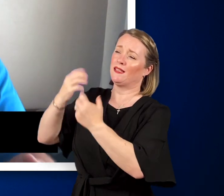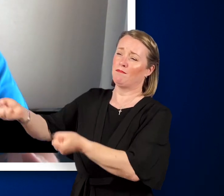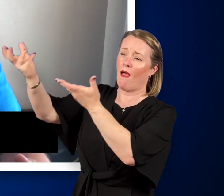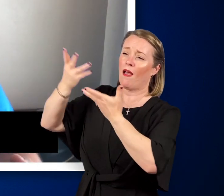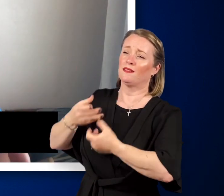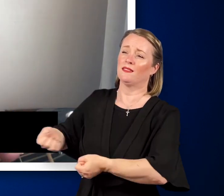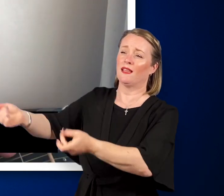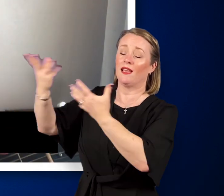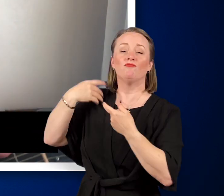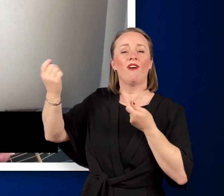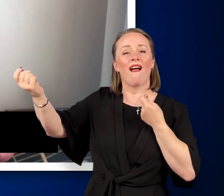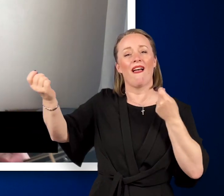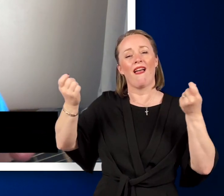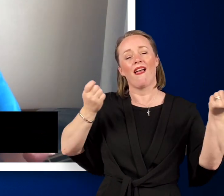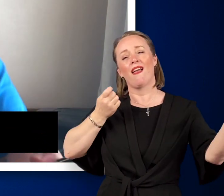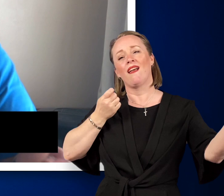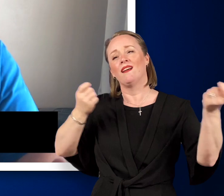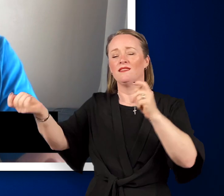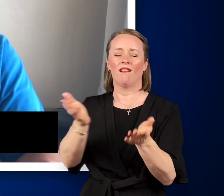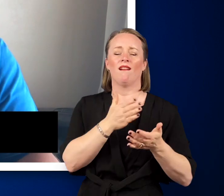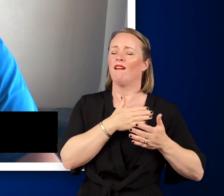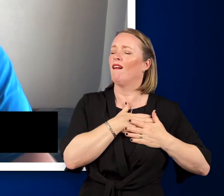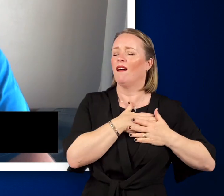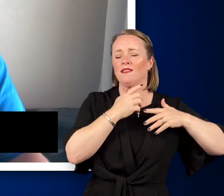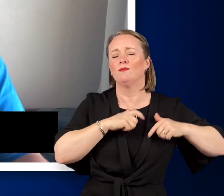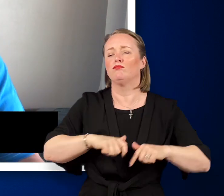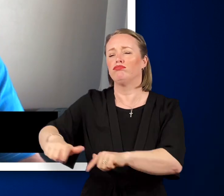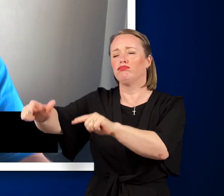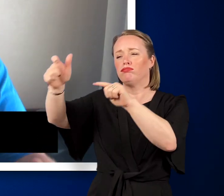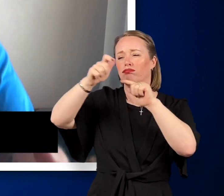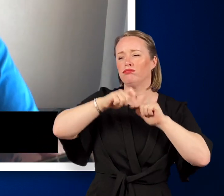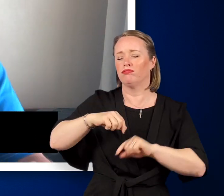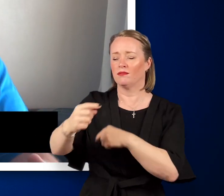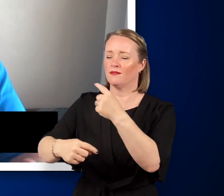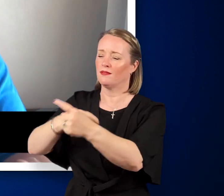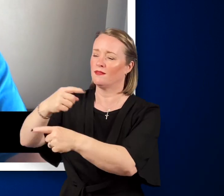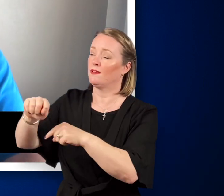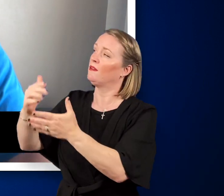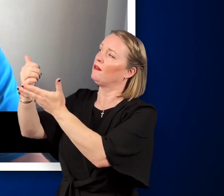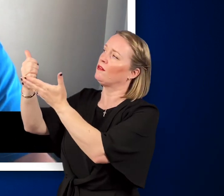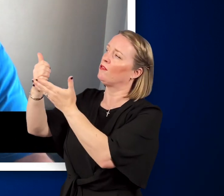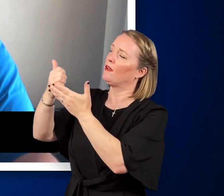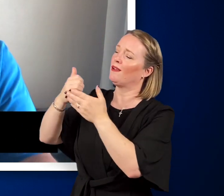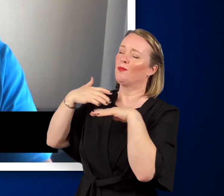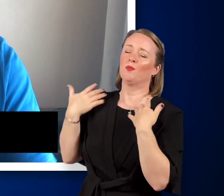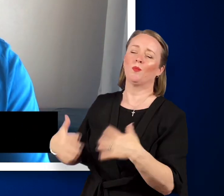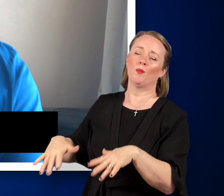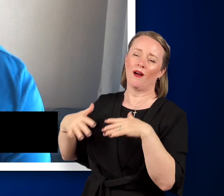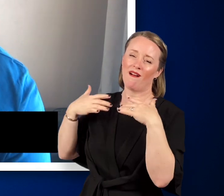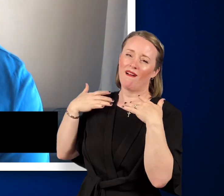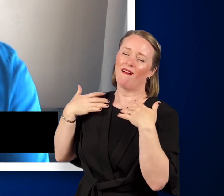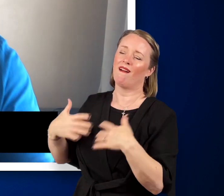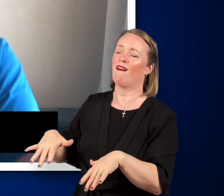Love, His mercy reigns, unending in love,